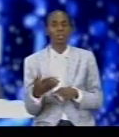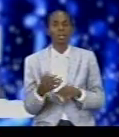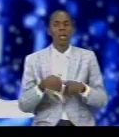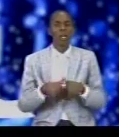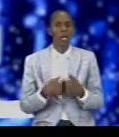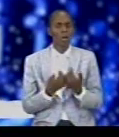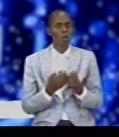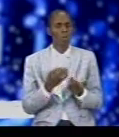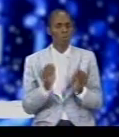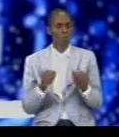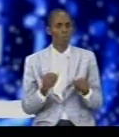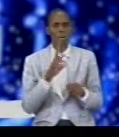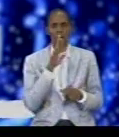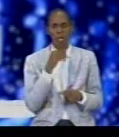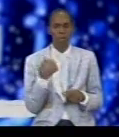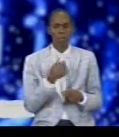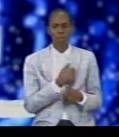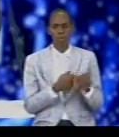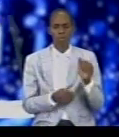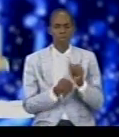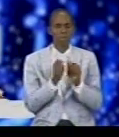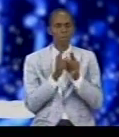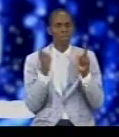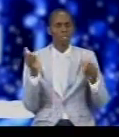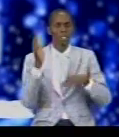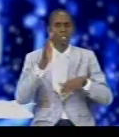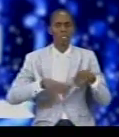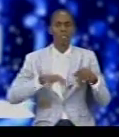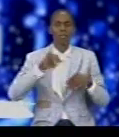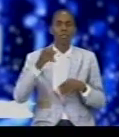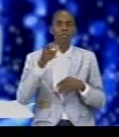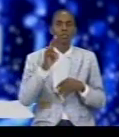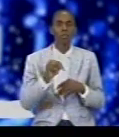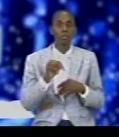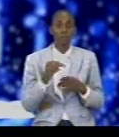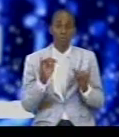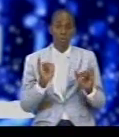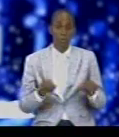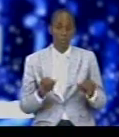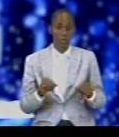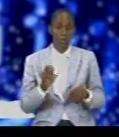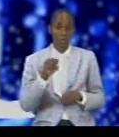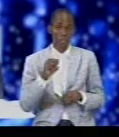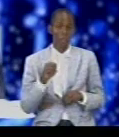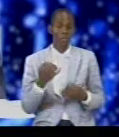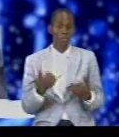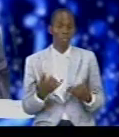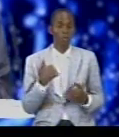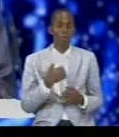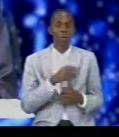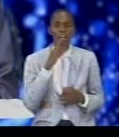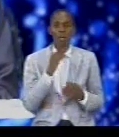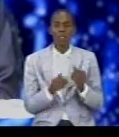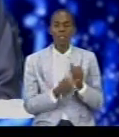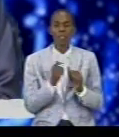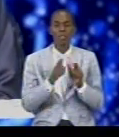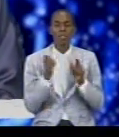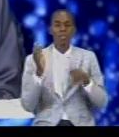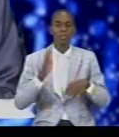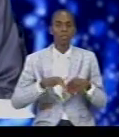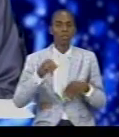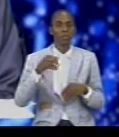what Jesus said there? How are we greater than John? We are greater than John because he was beheaded. He